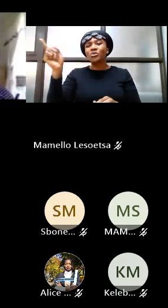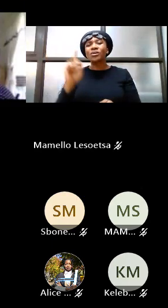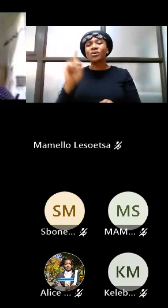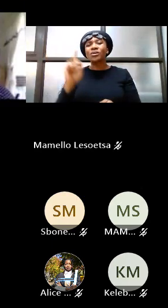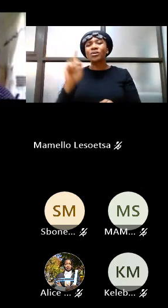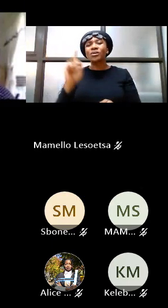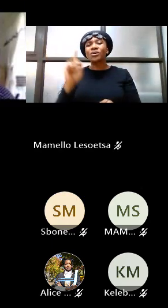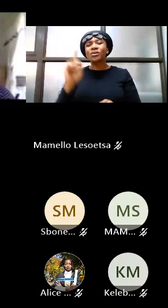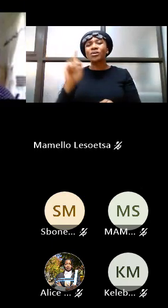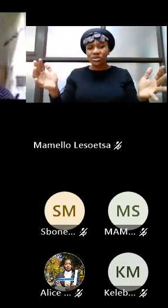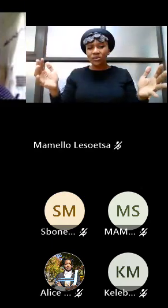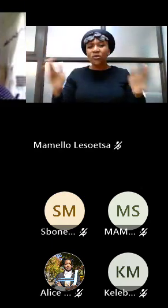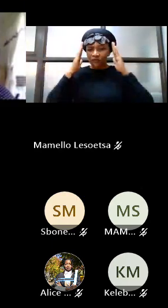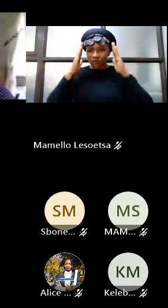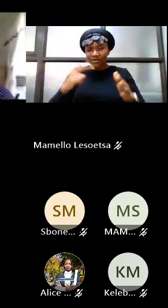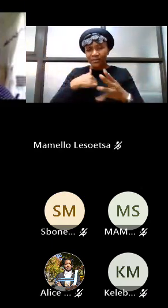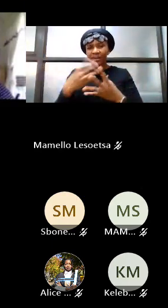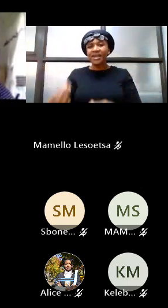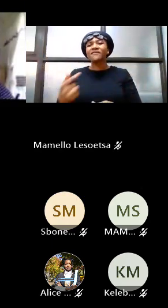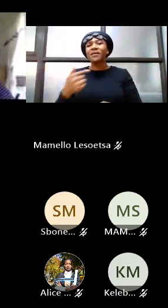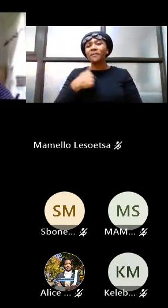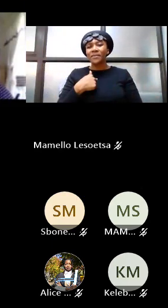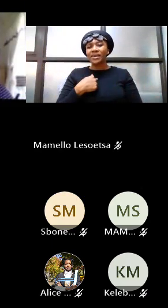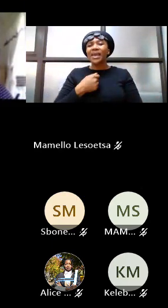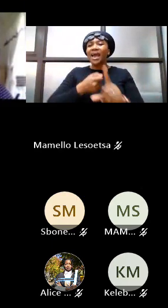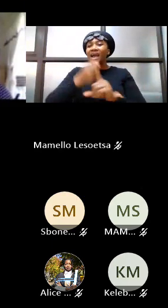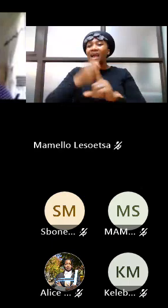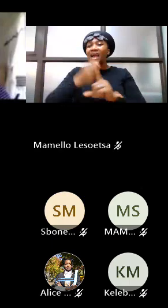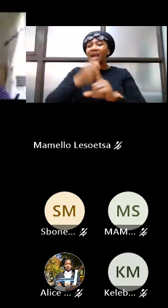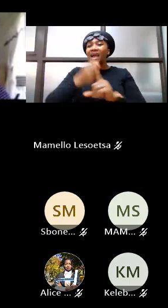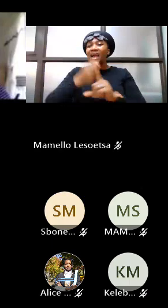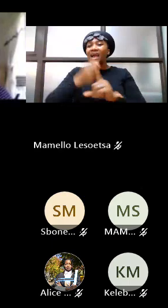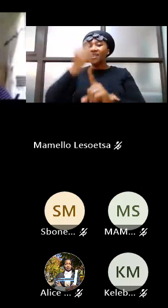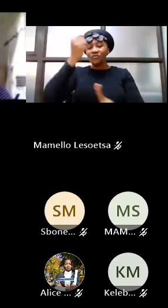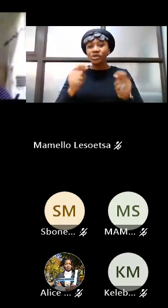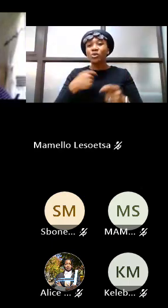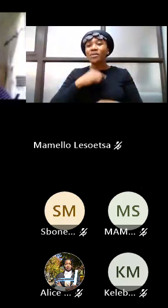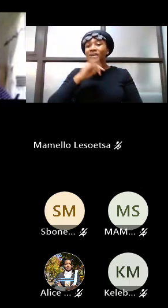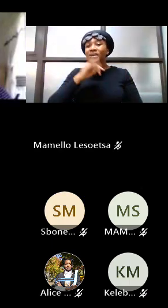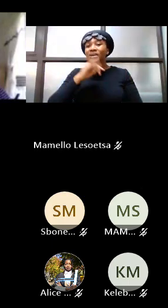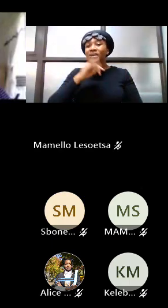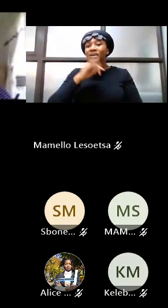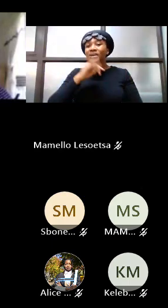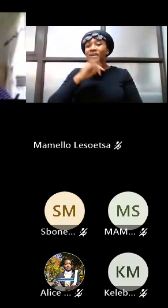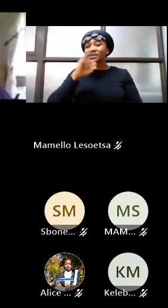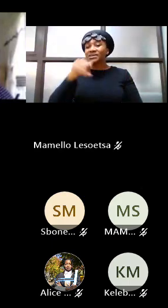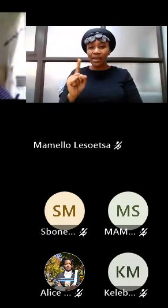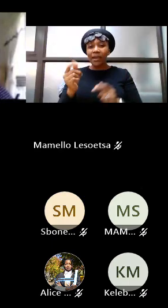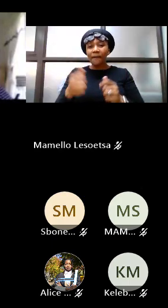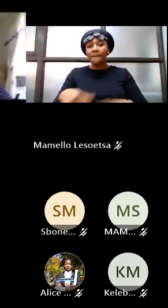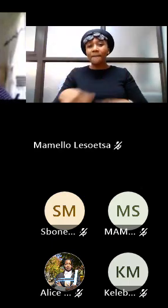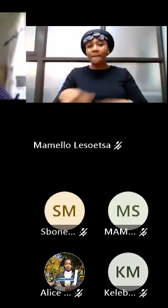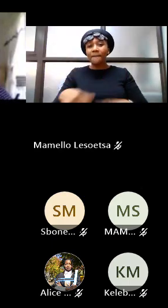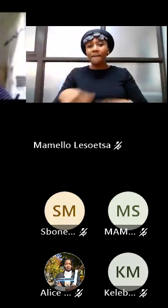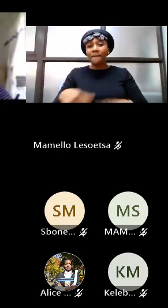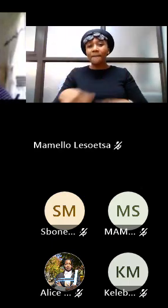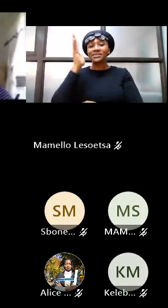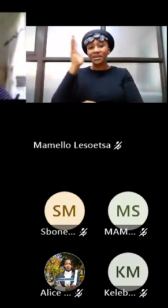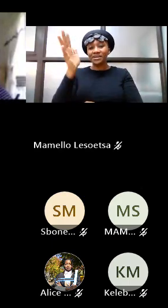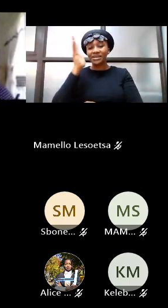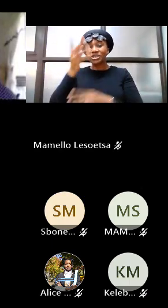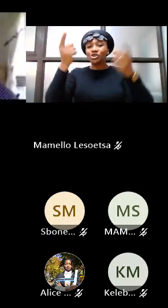that I have and a huge thing that I advocate for. So I just wanted to also bring that into the presentation today.